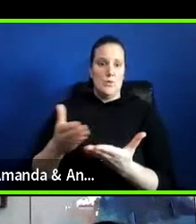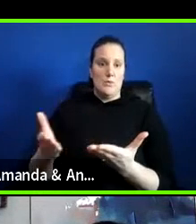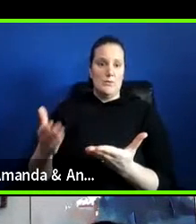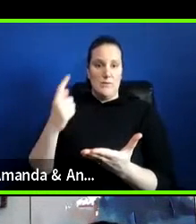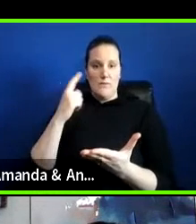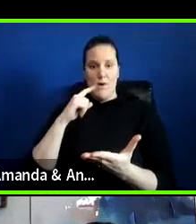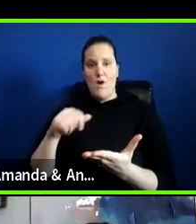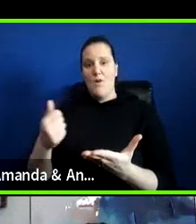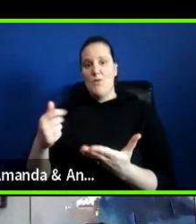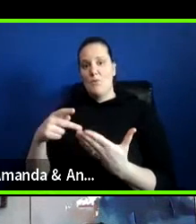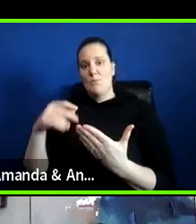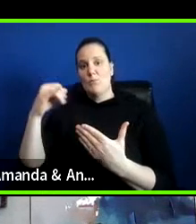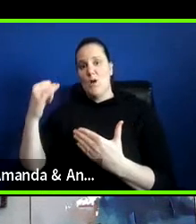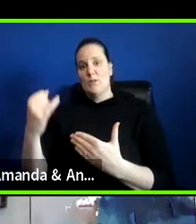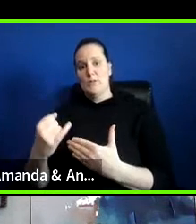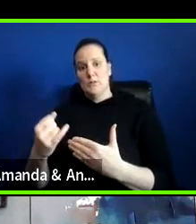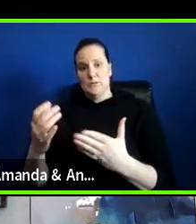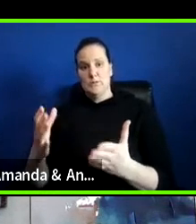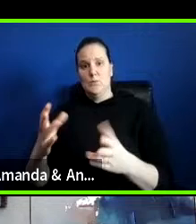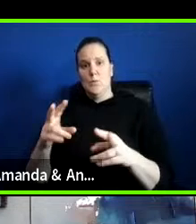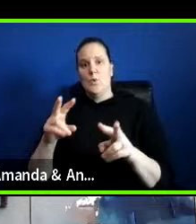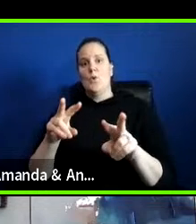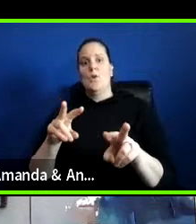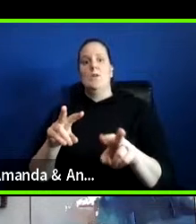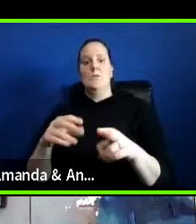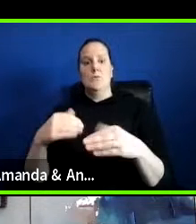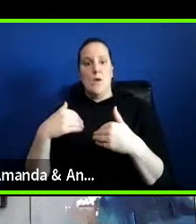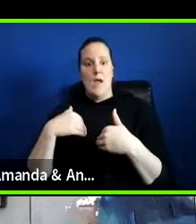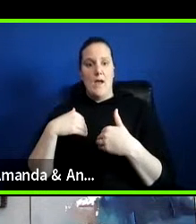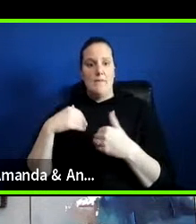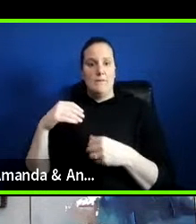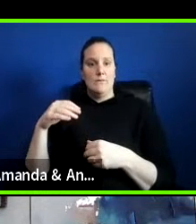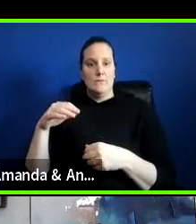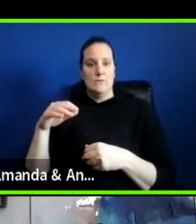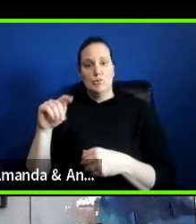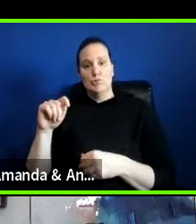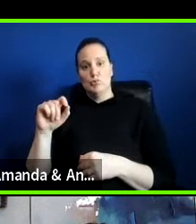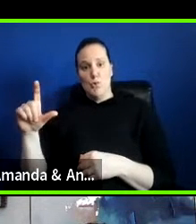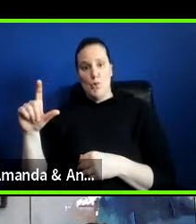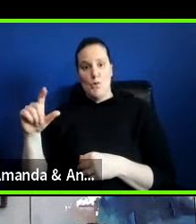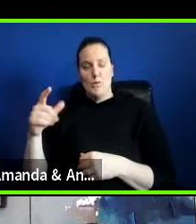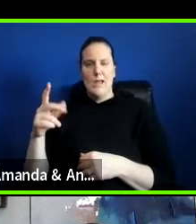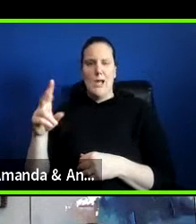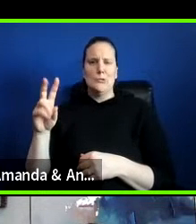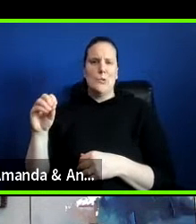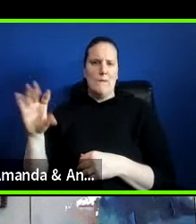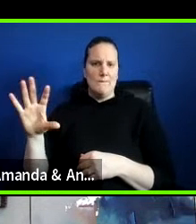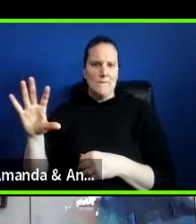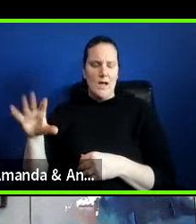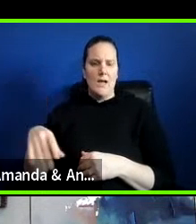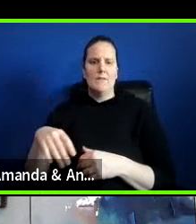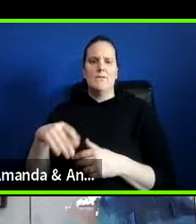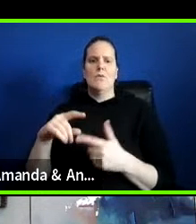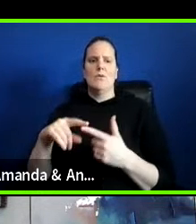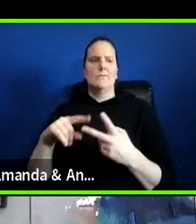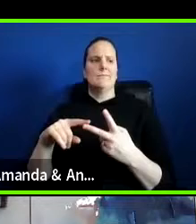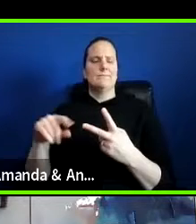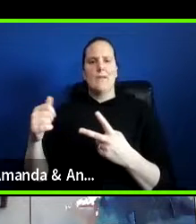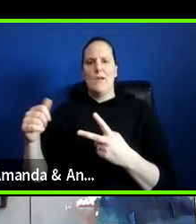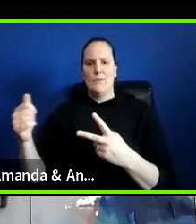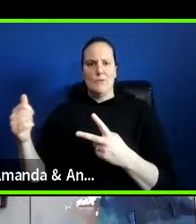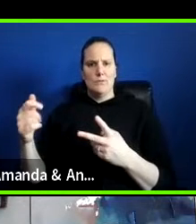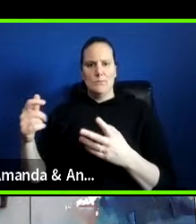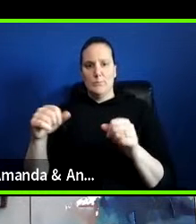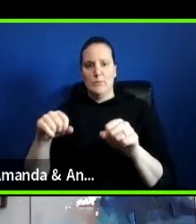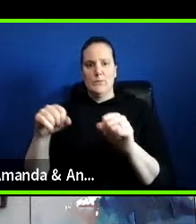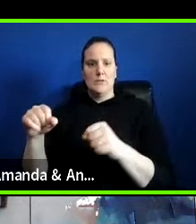other projects that we're looking to have tolls fund them, like 205 or, you know, other